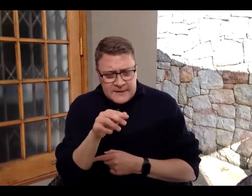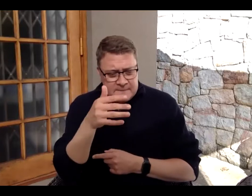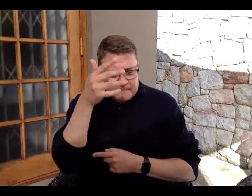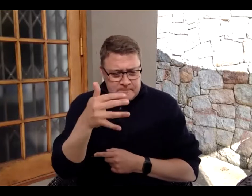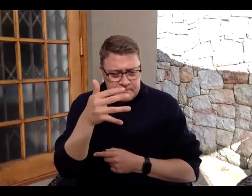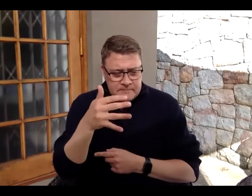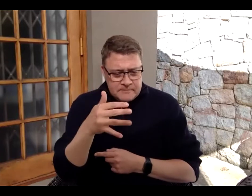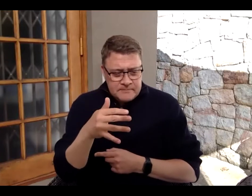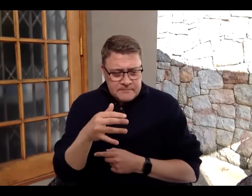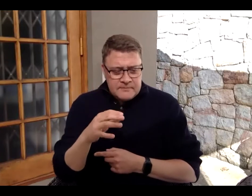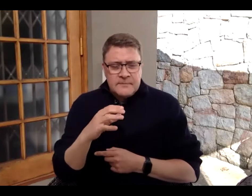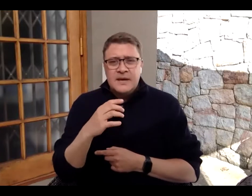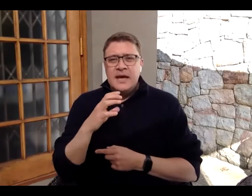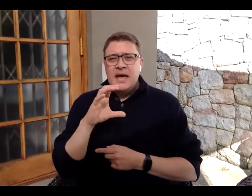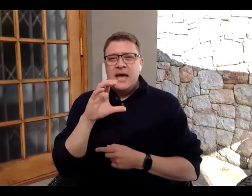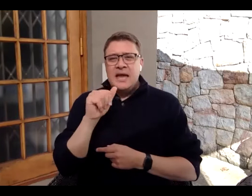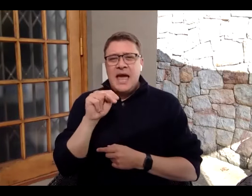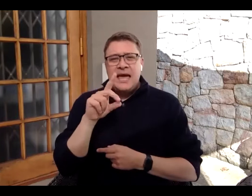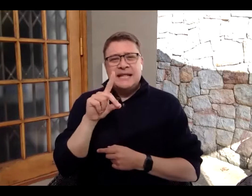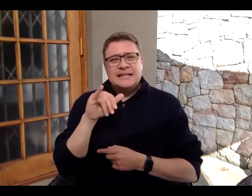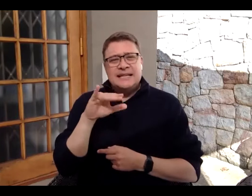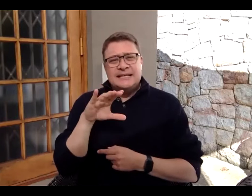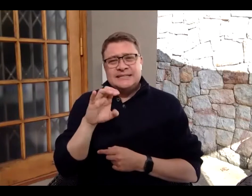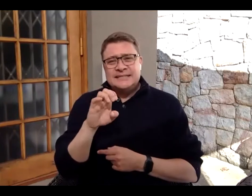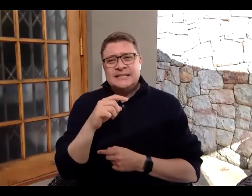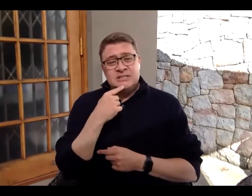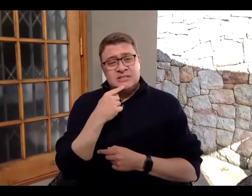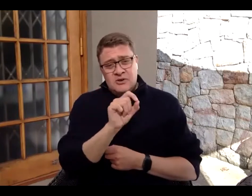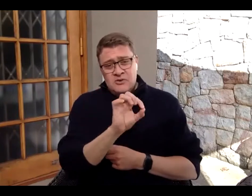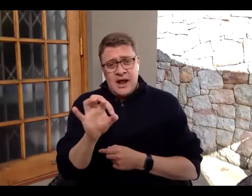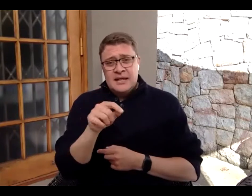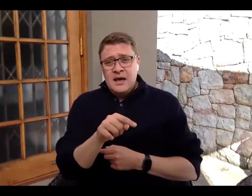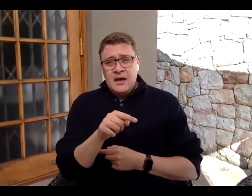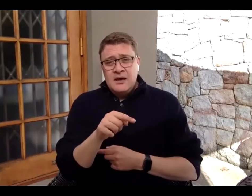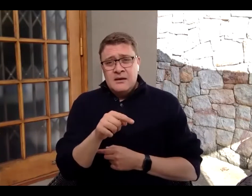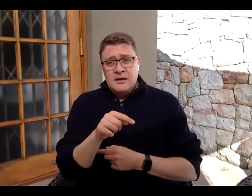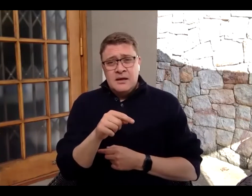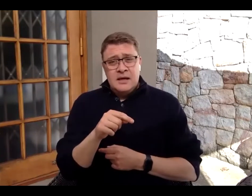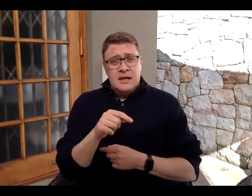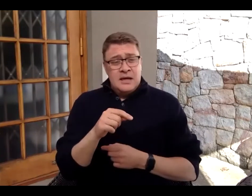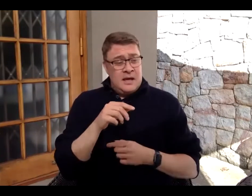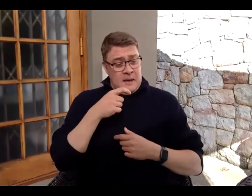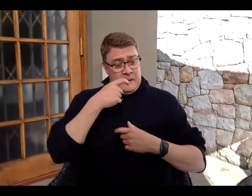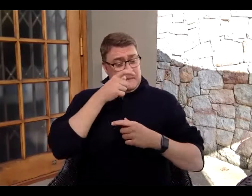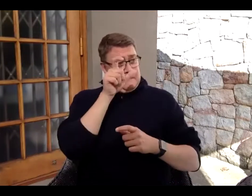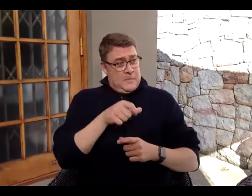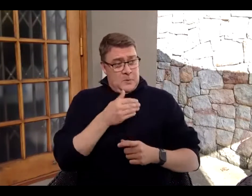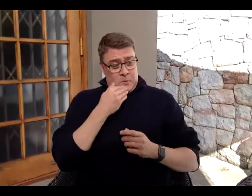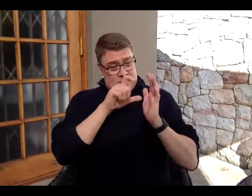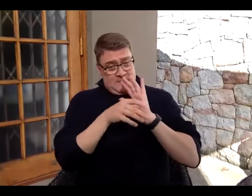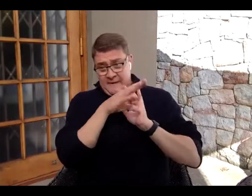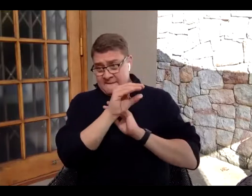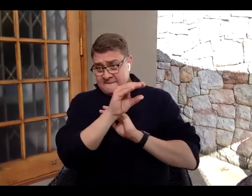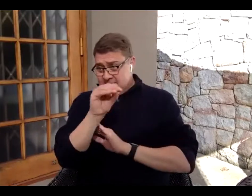Candice. So Candice is saying here, are differently abled individuals who have knowledge of the